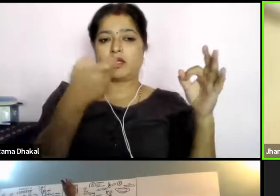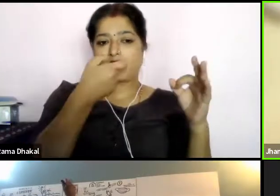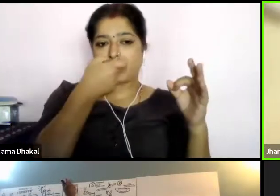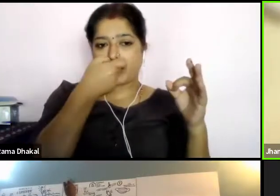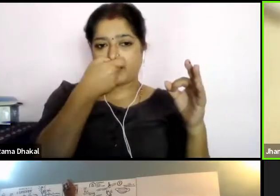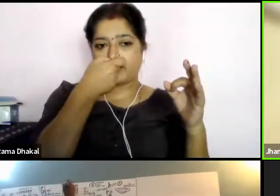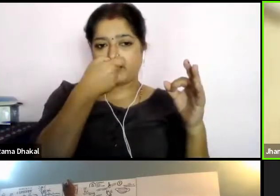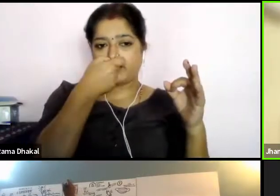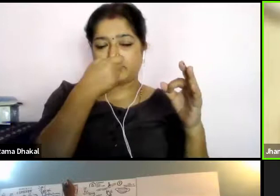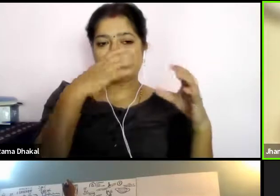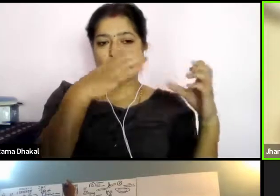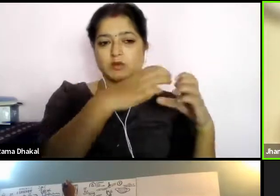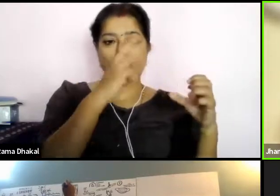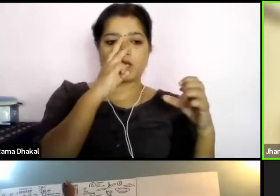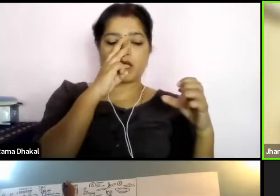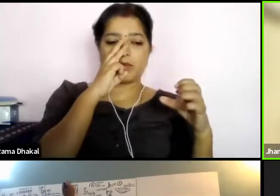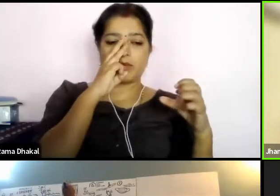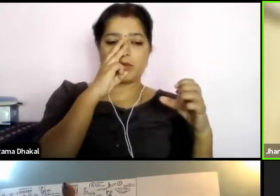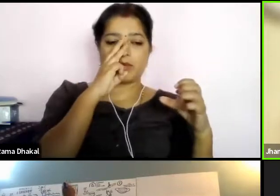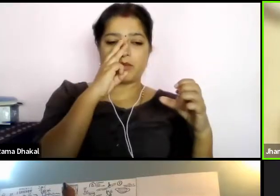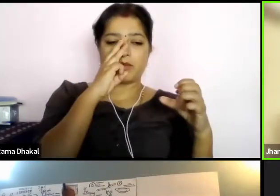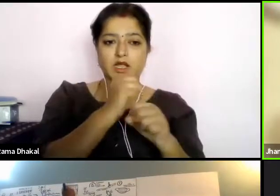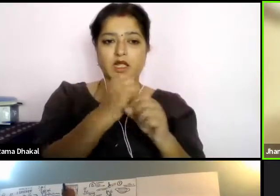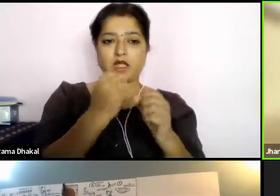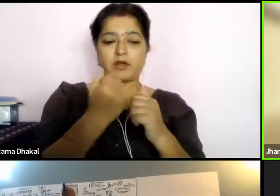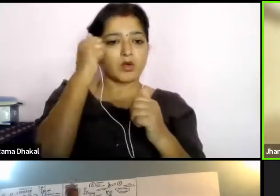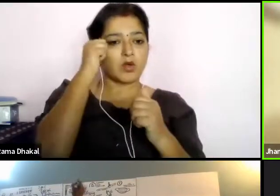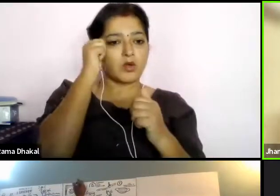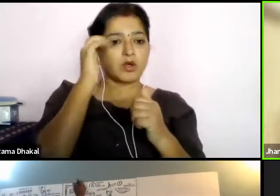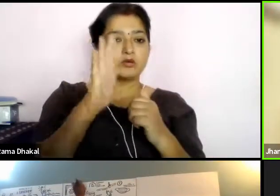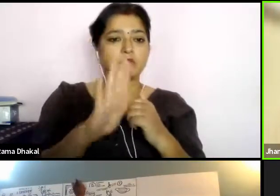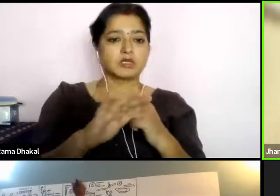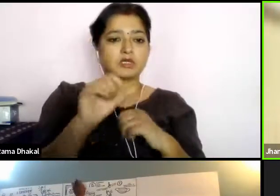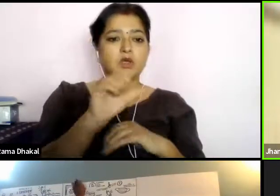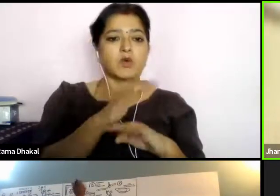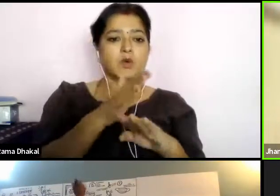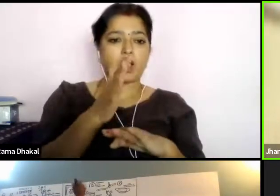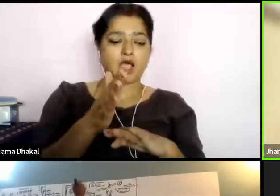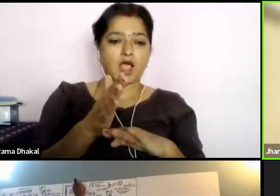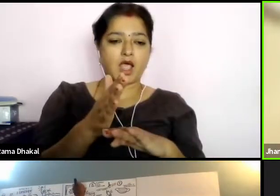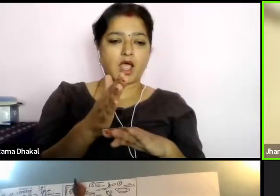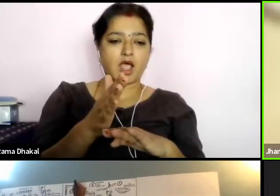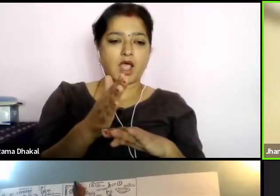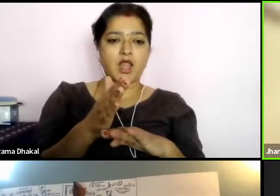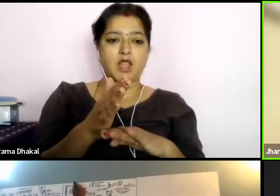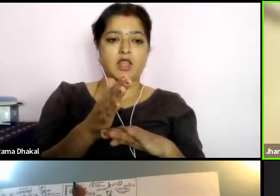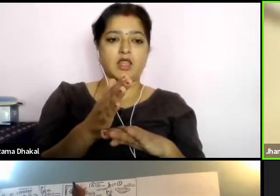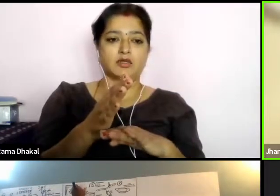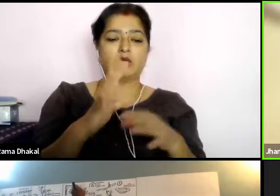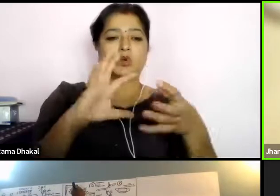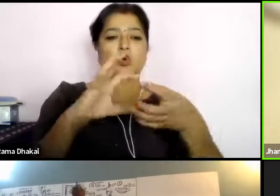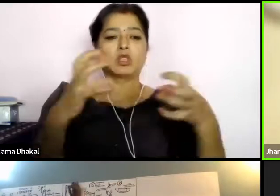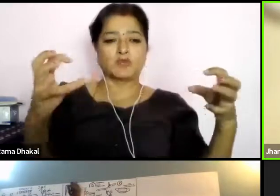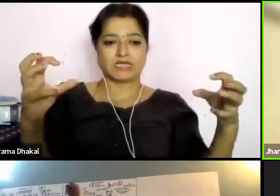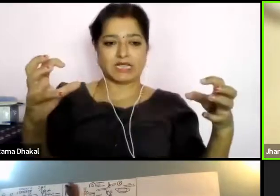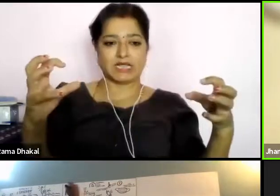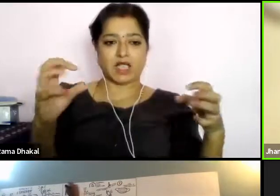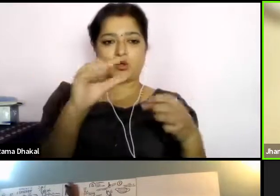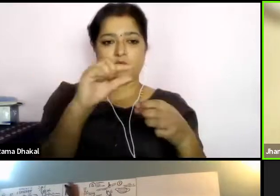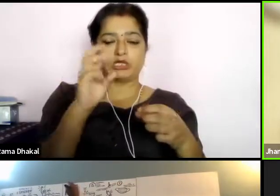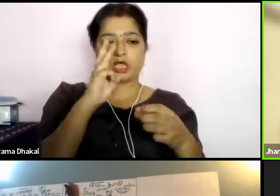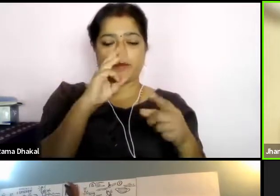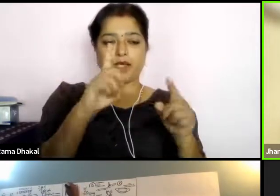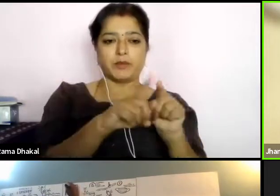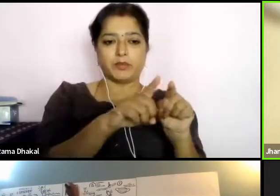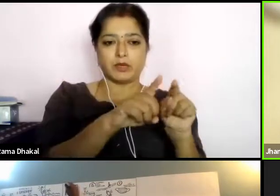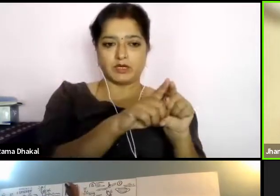technology, agriculture, and entrepreneurship. So thank you so much for joining, Yui. And the second panelist that I would like to